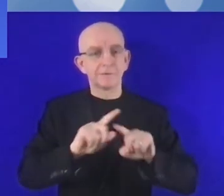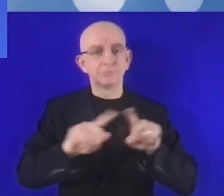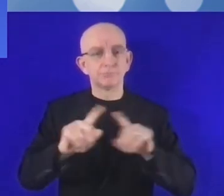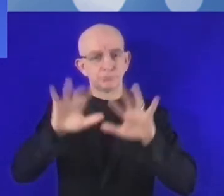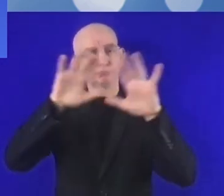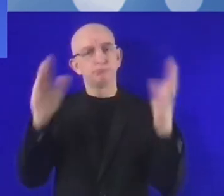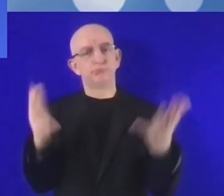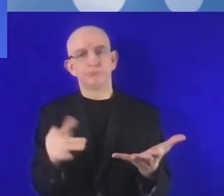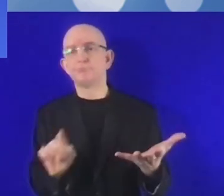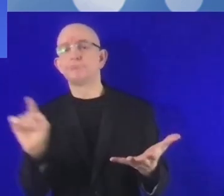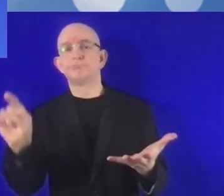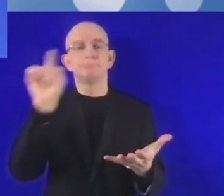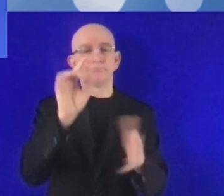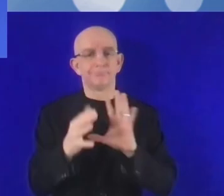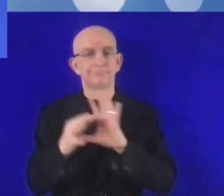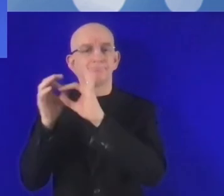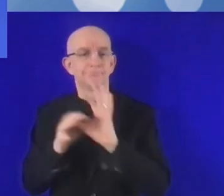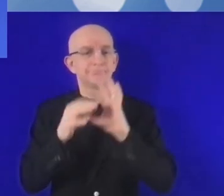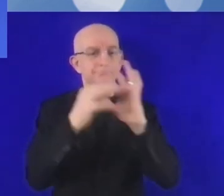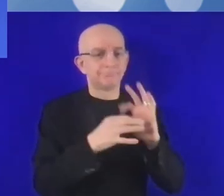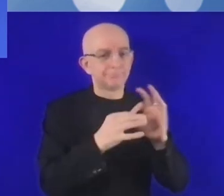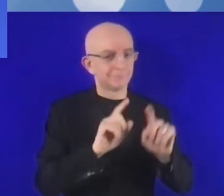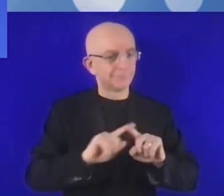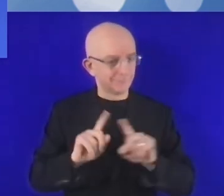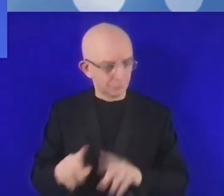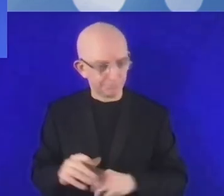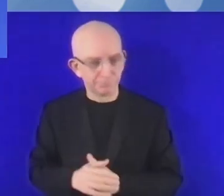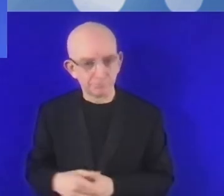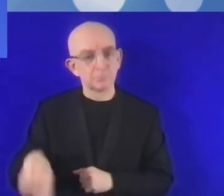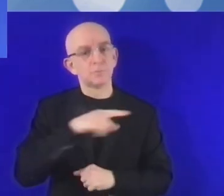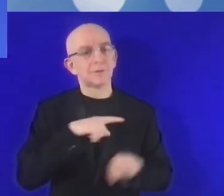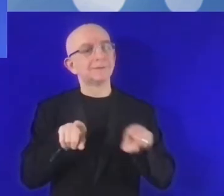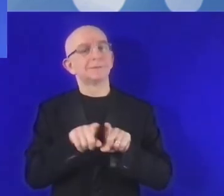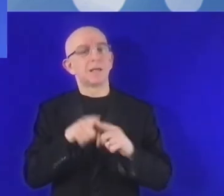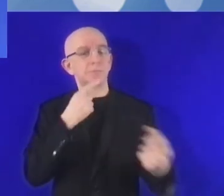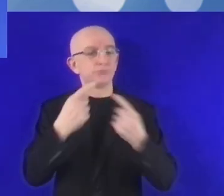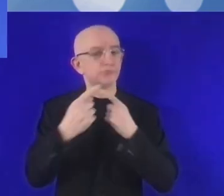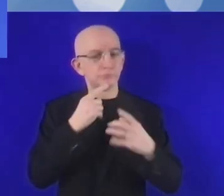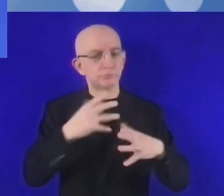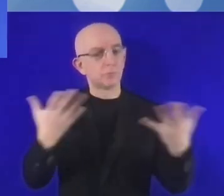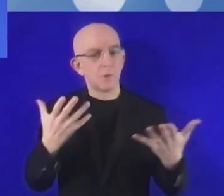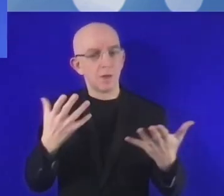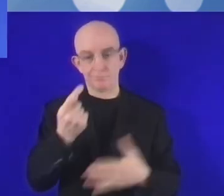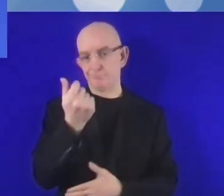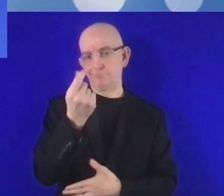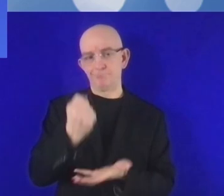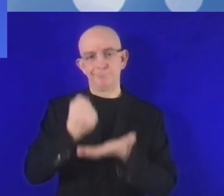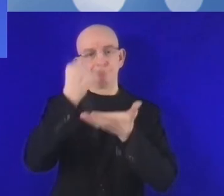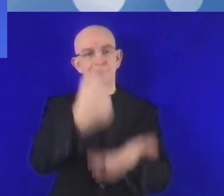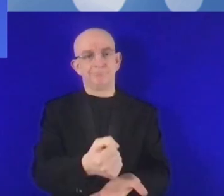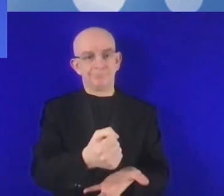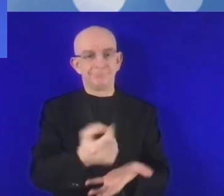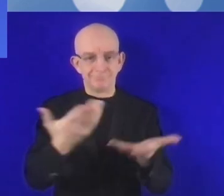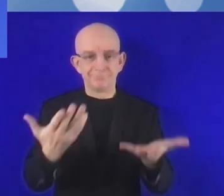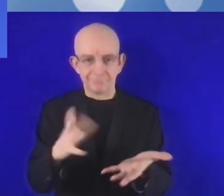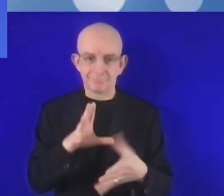We also discussed investment. We discussed supporting digital development. Without investment, without